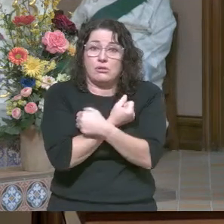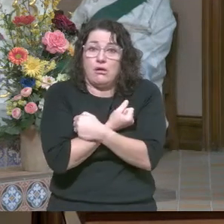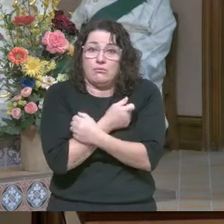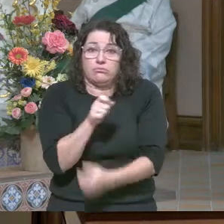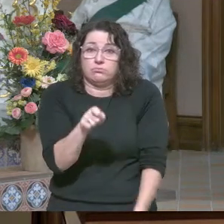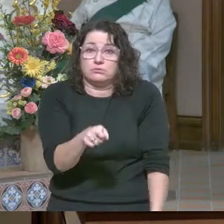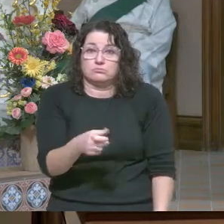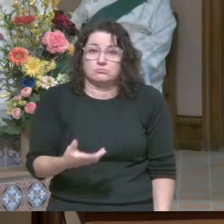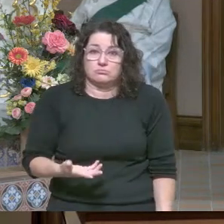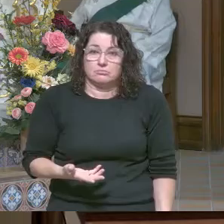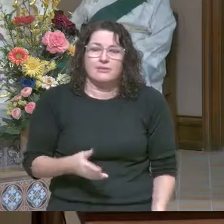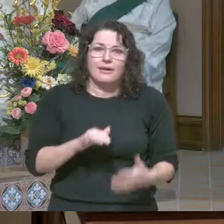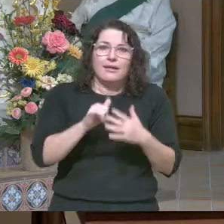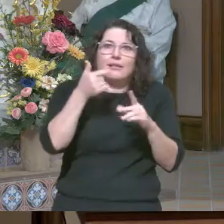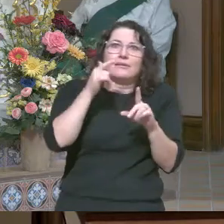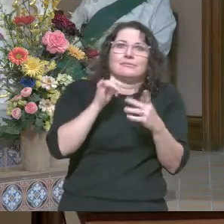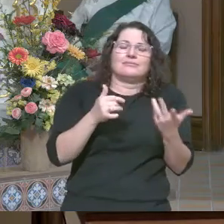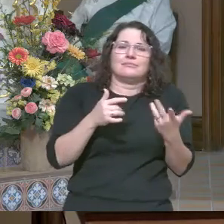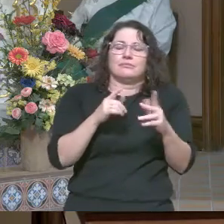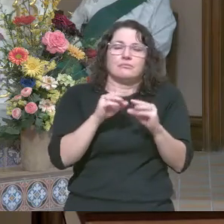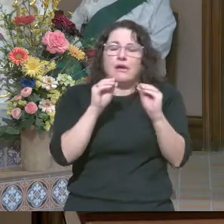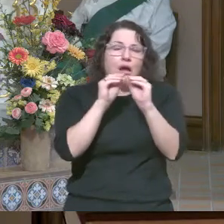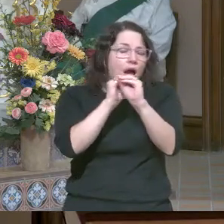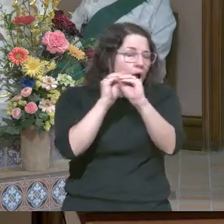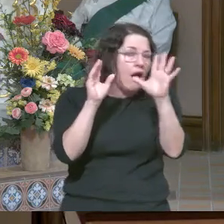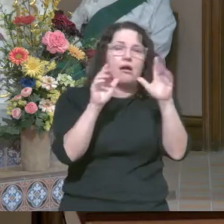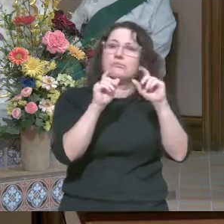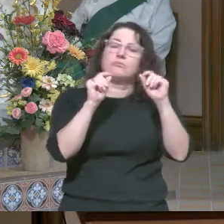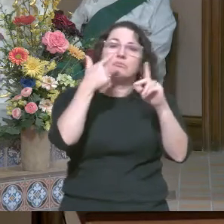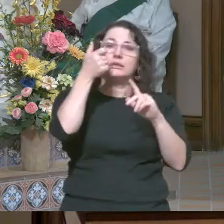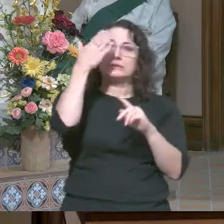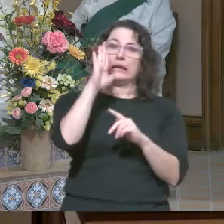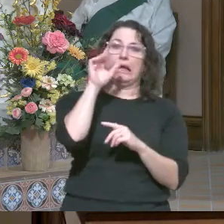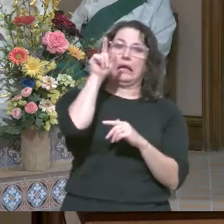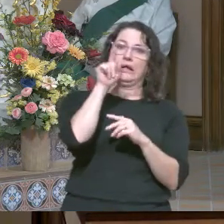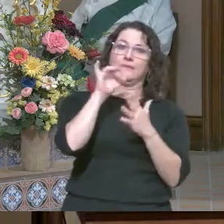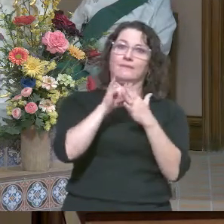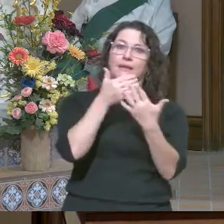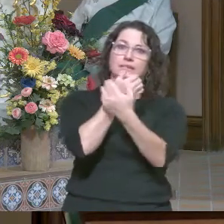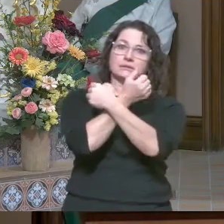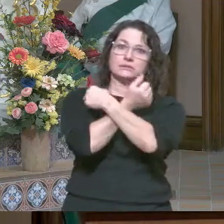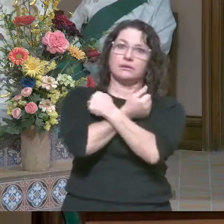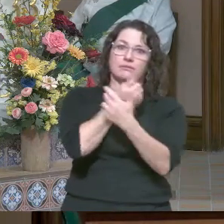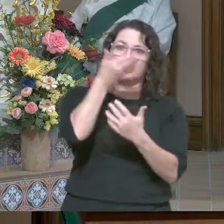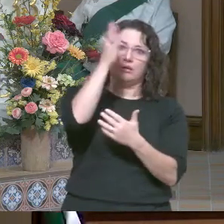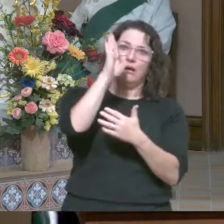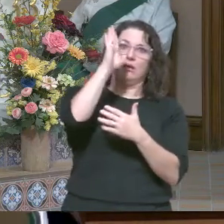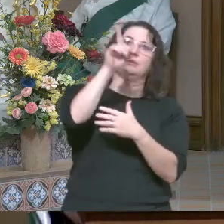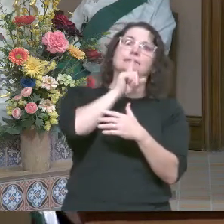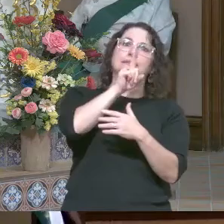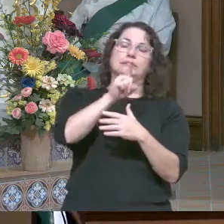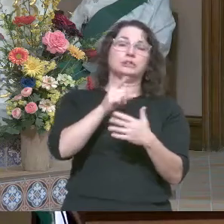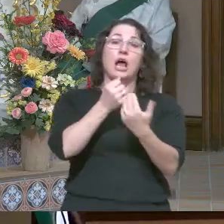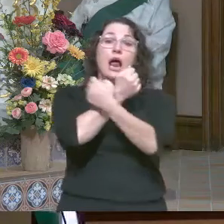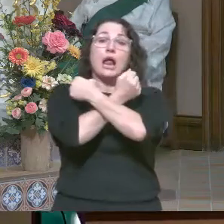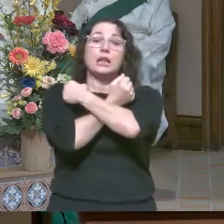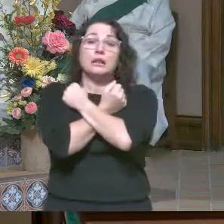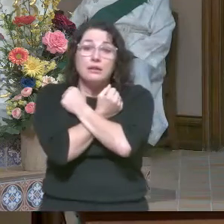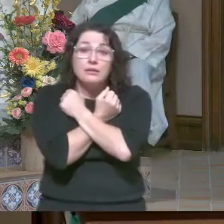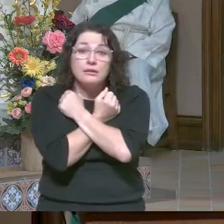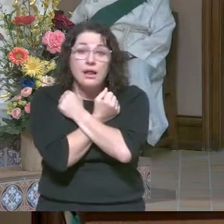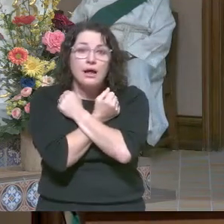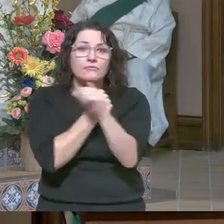wonder, because this is what God is. God is love, and we know that love always looks outward. Love looks outward. It doesn't